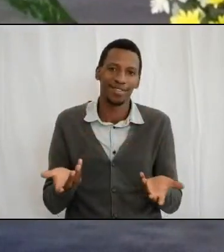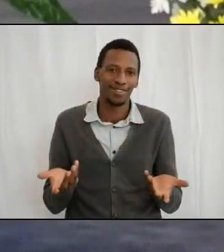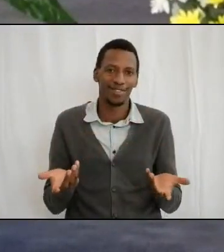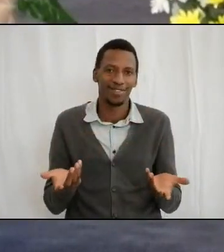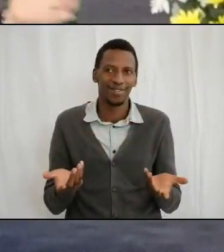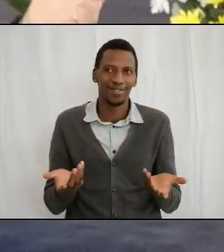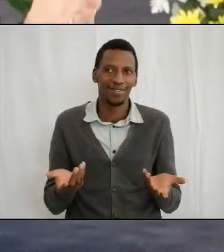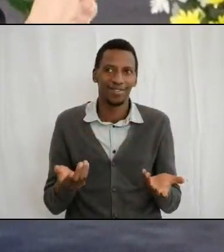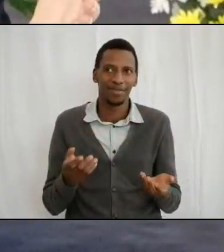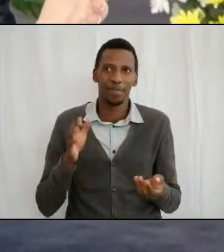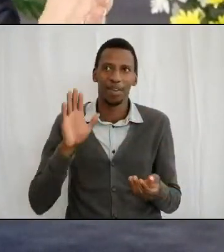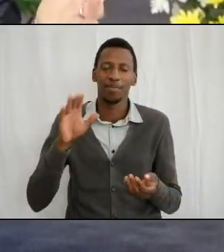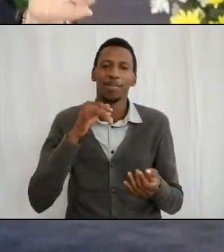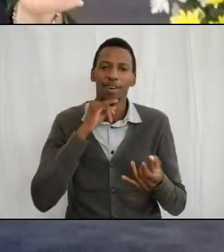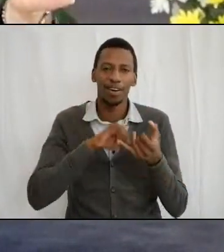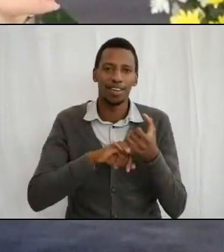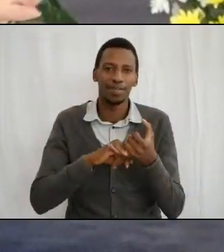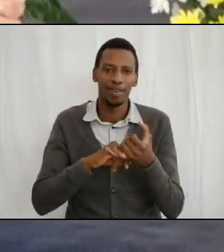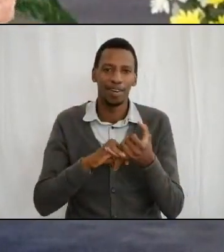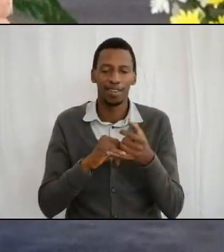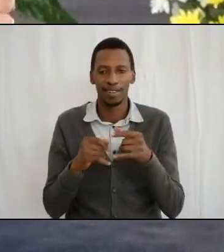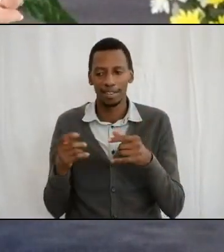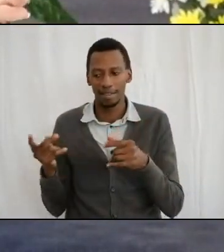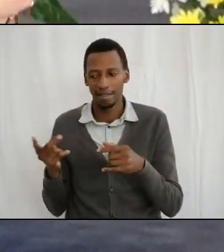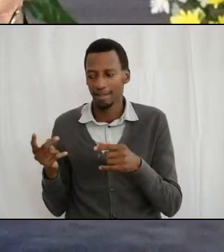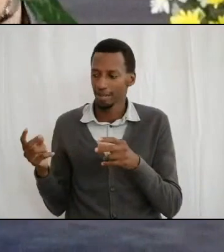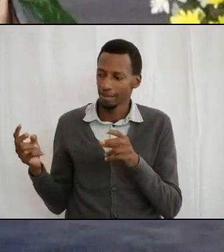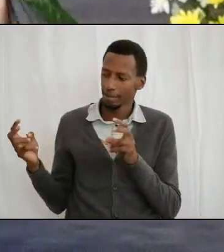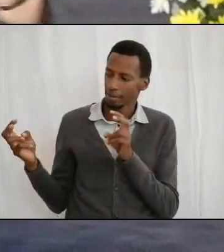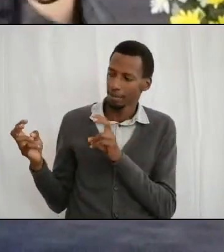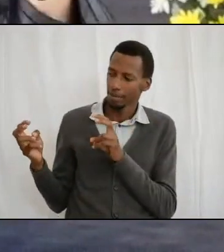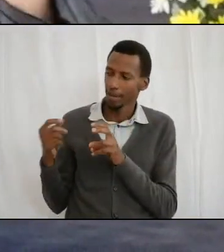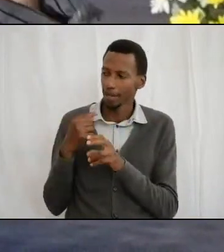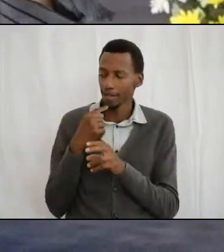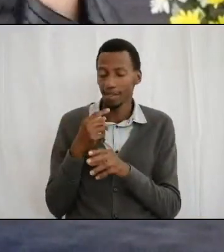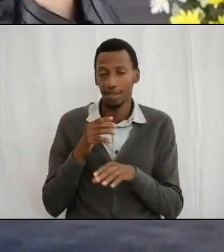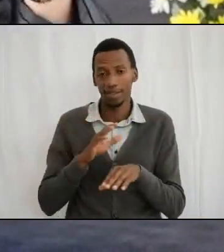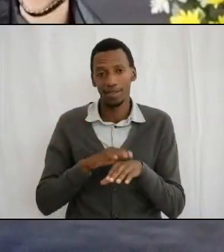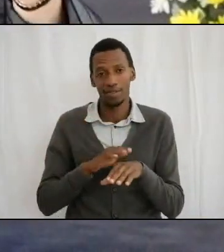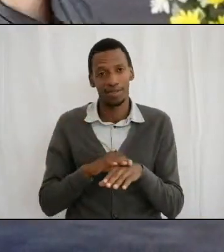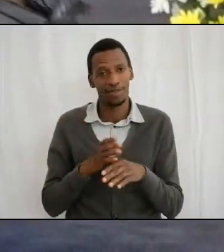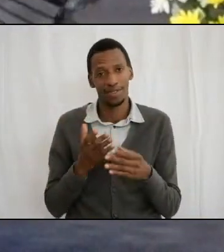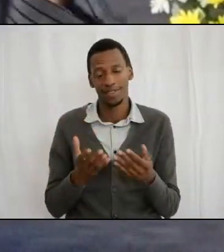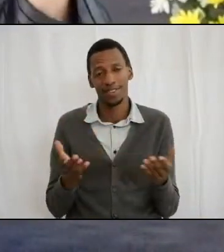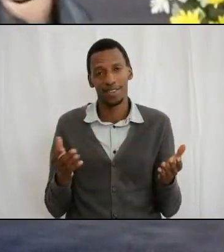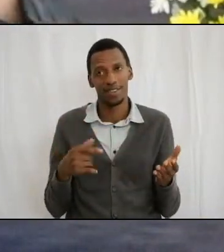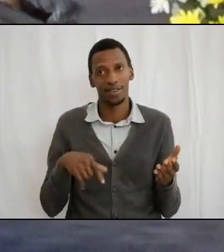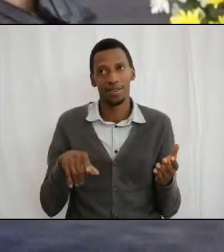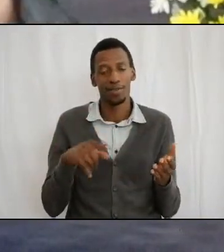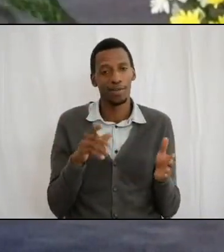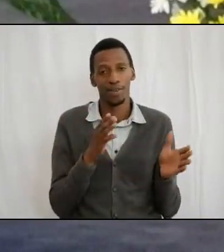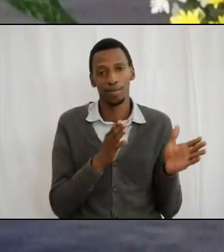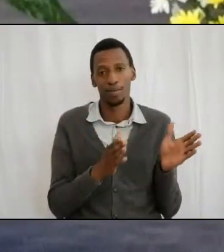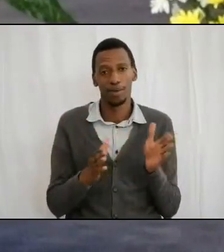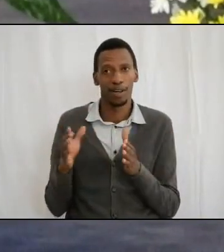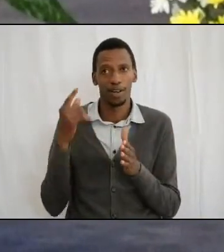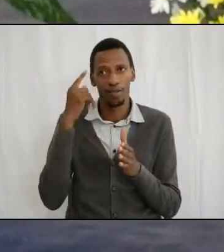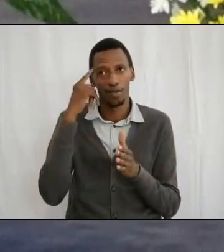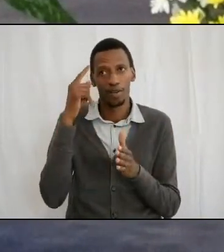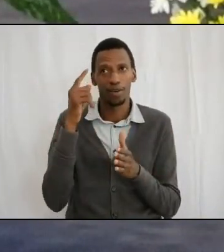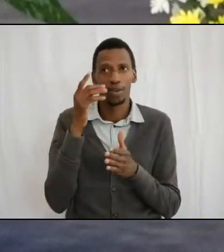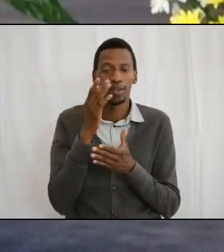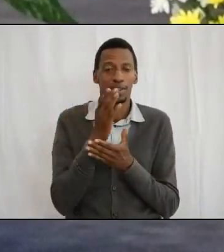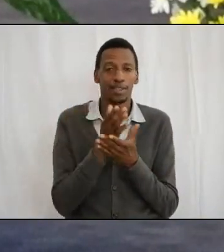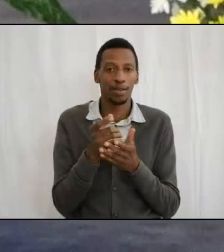And my husband and I just look at each other and said, "Boy, it's a good thing we planned for some